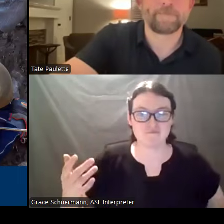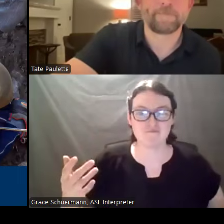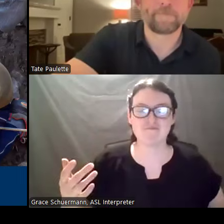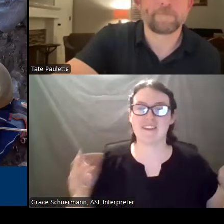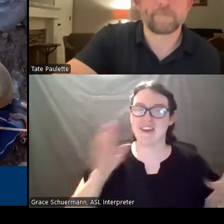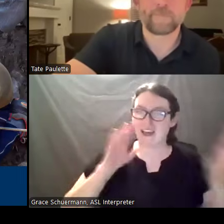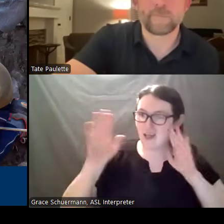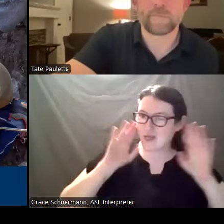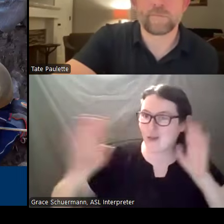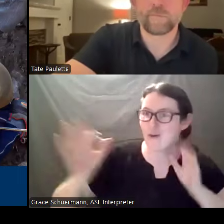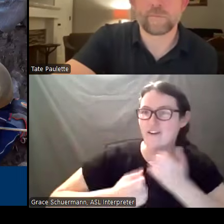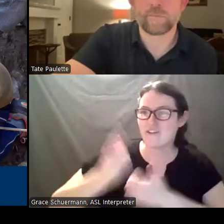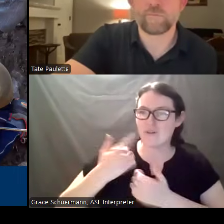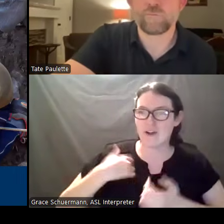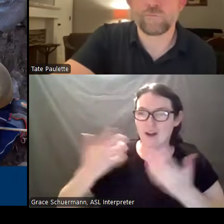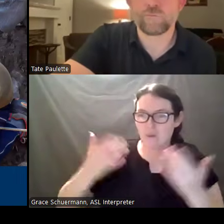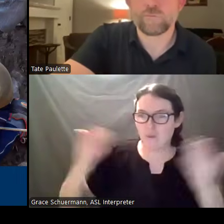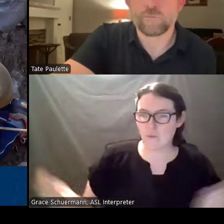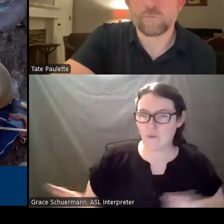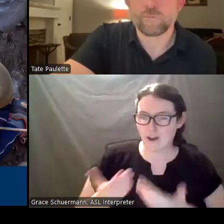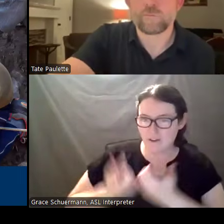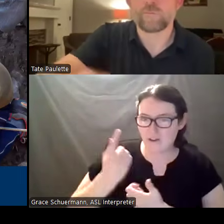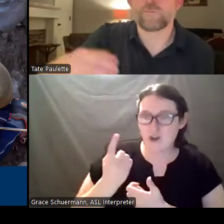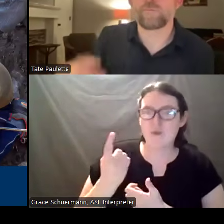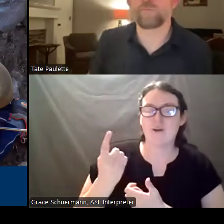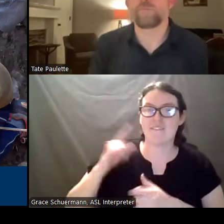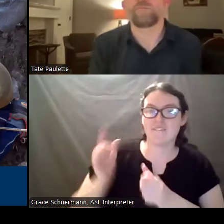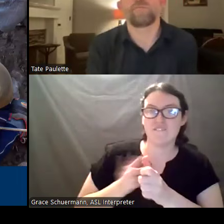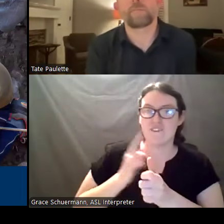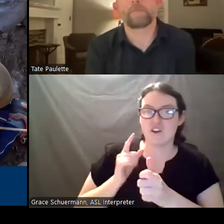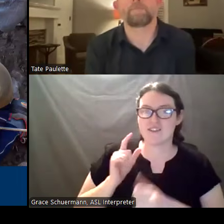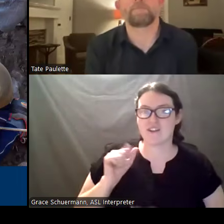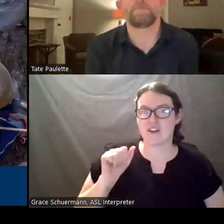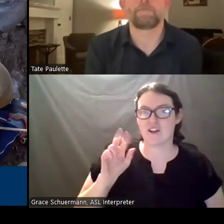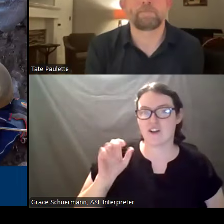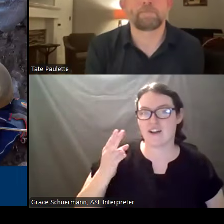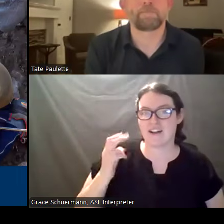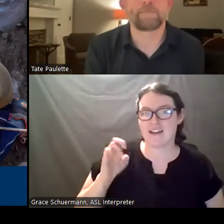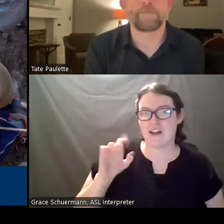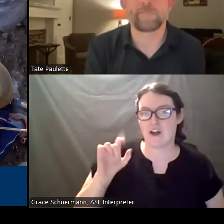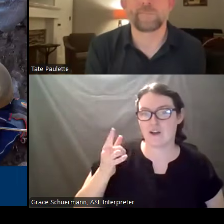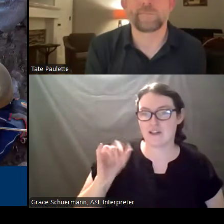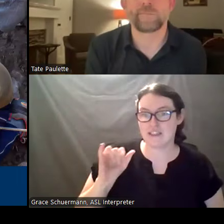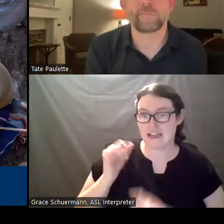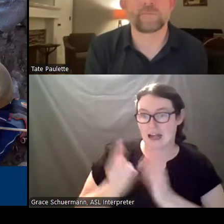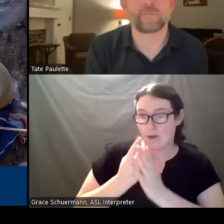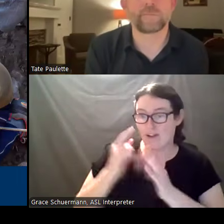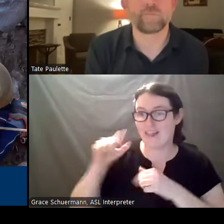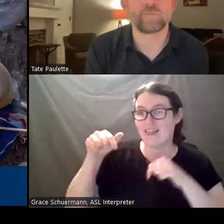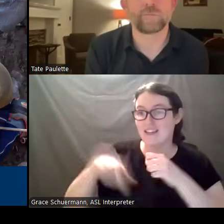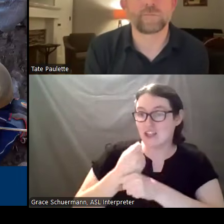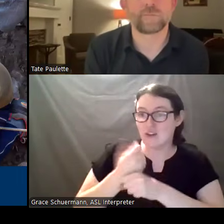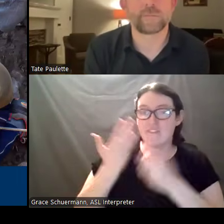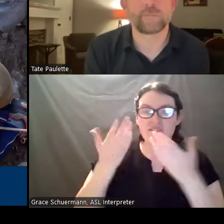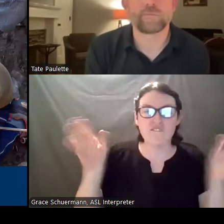Hello, everyone. I want to welcome you all to the first Archaeology Hour of the year. And this is our free lecture series open